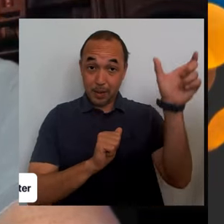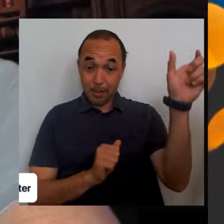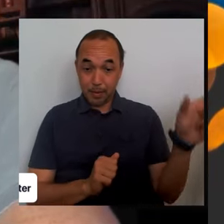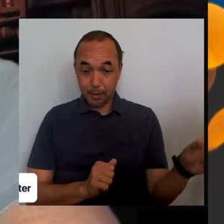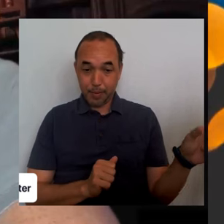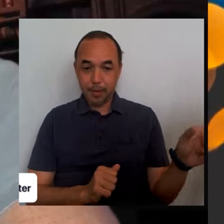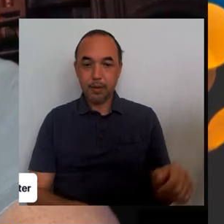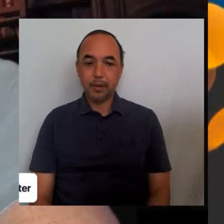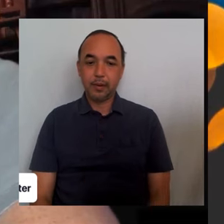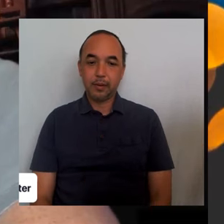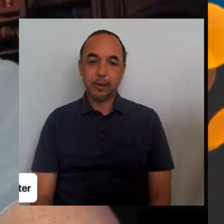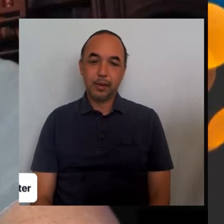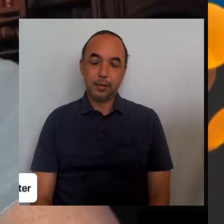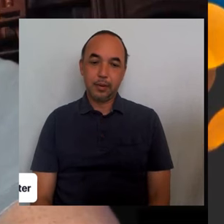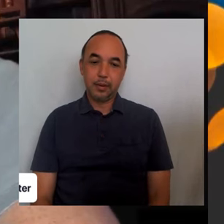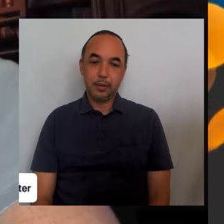them was